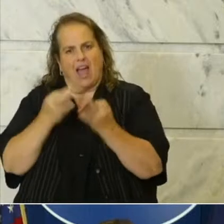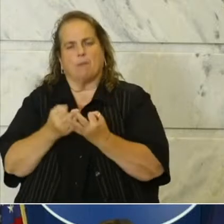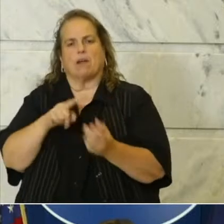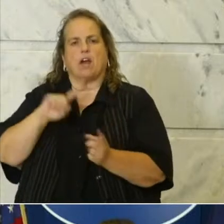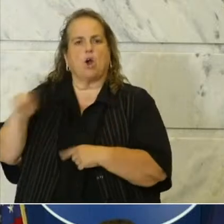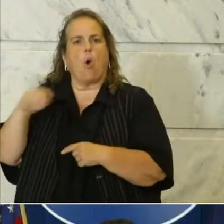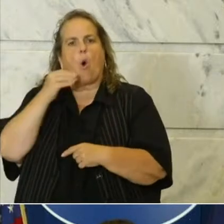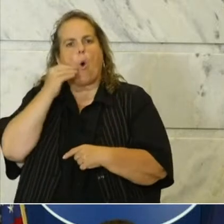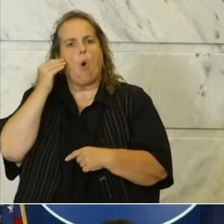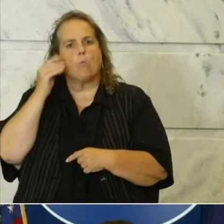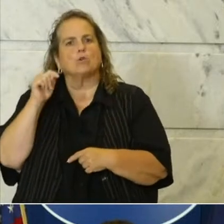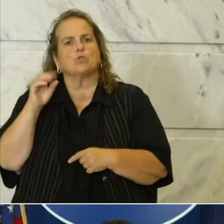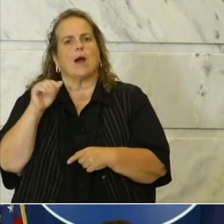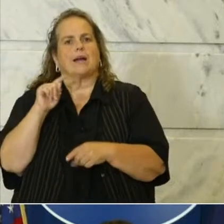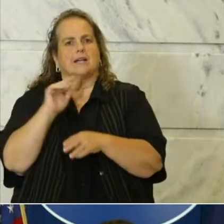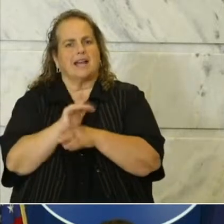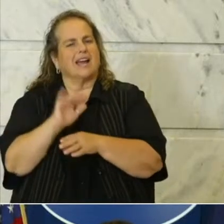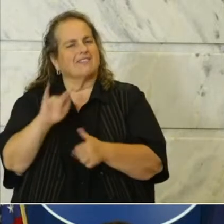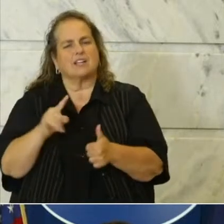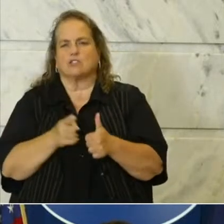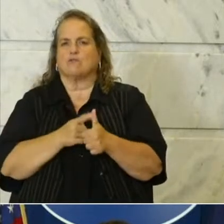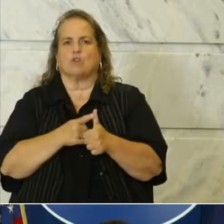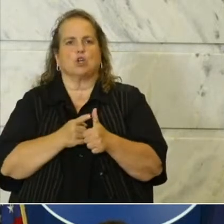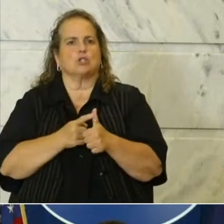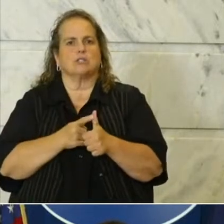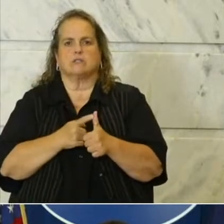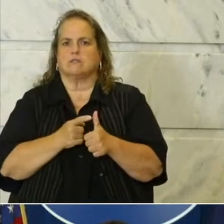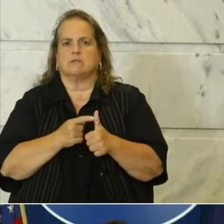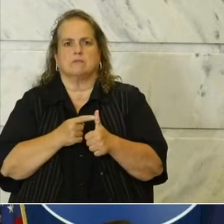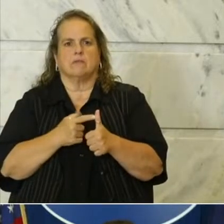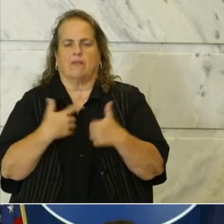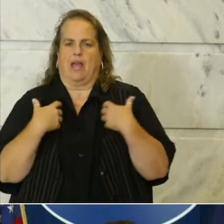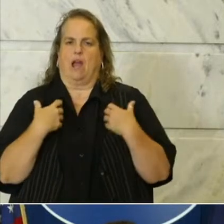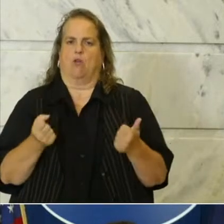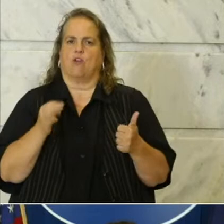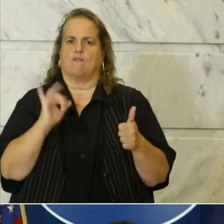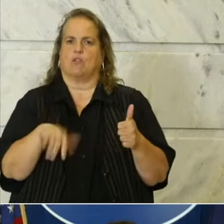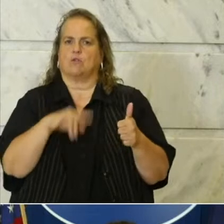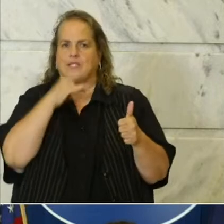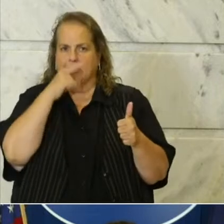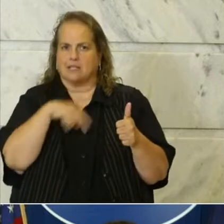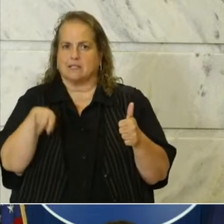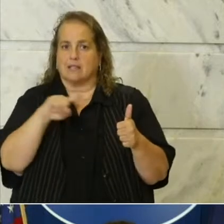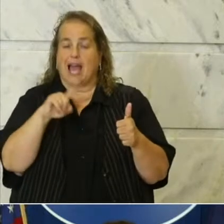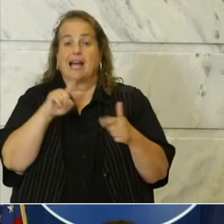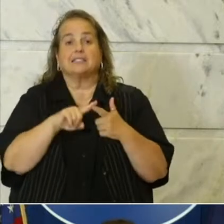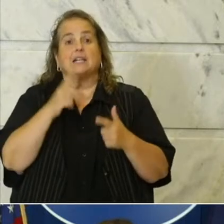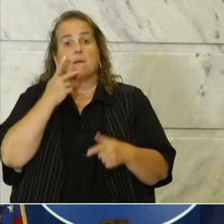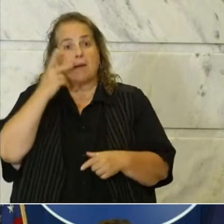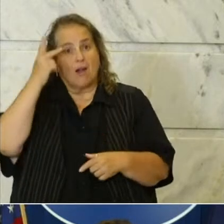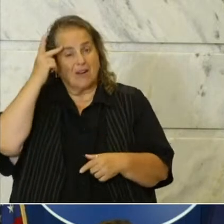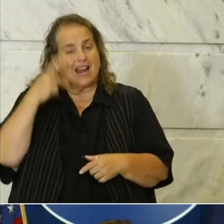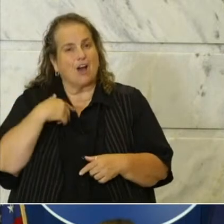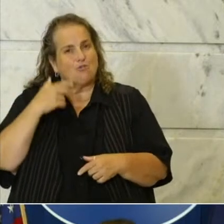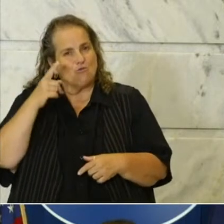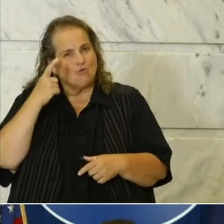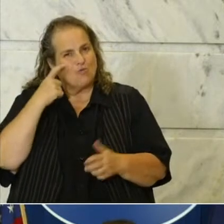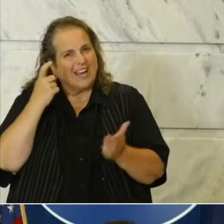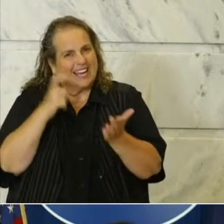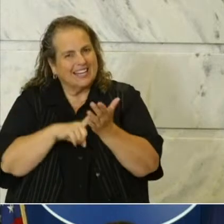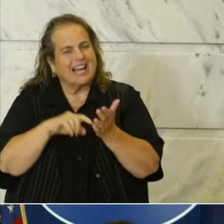should be first and foremost. As a parent, I recognize that the measures that schools must take to keep everyone